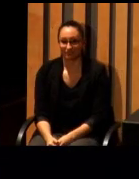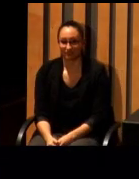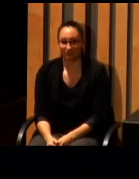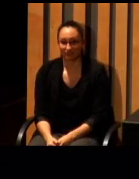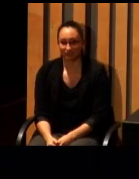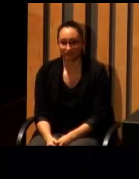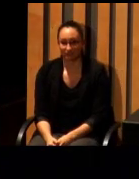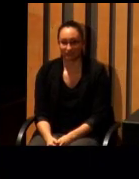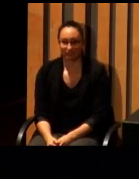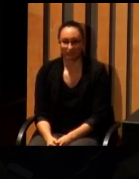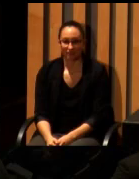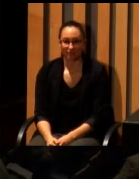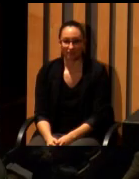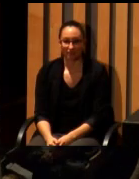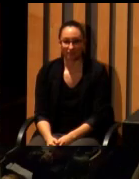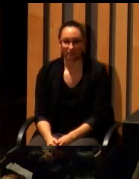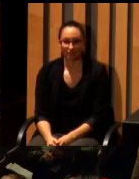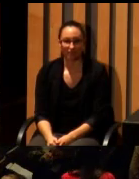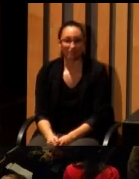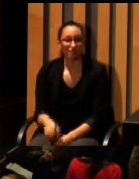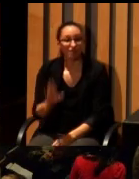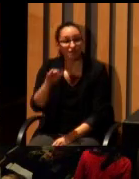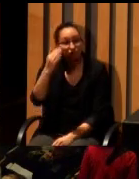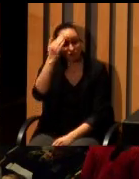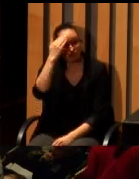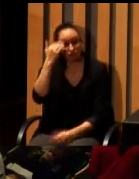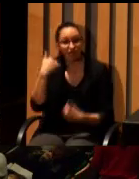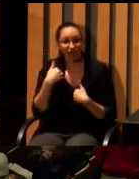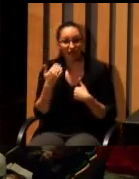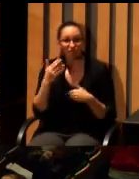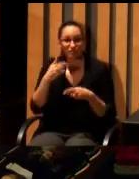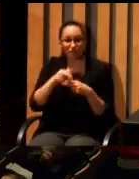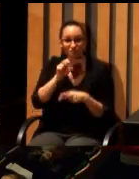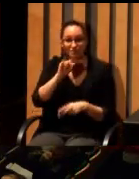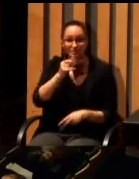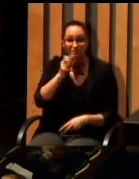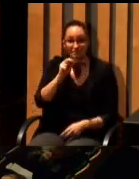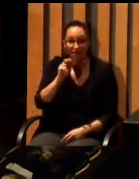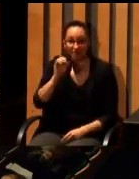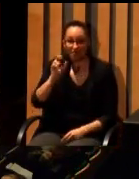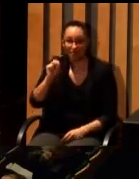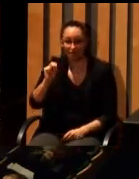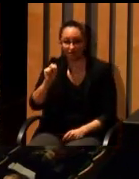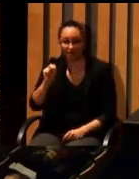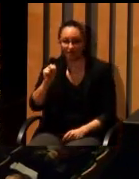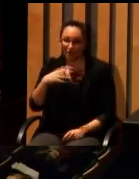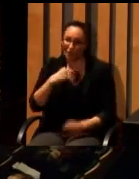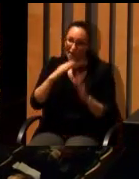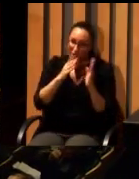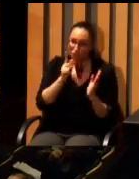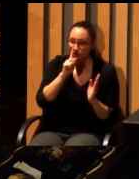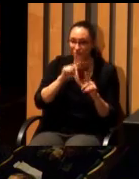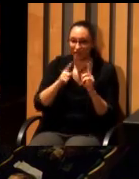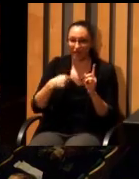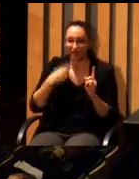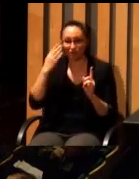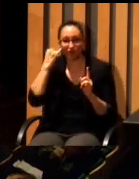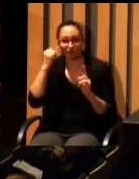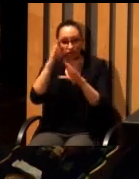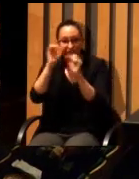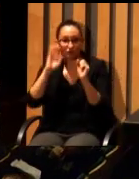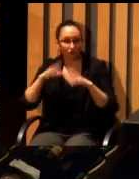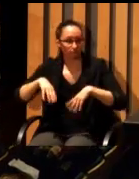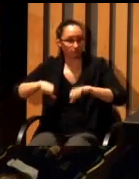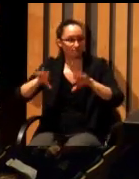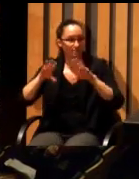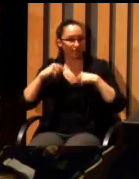I mean, even easier than that, right, is sign on, rather than, I mean, so the White House, sure, but I'm not sure that the president's going to necessarily take up this issue, but